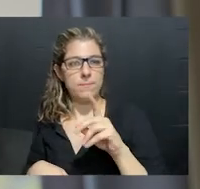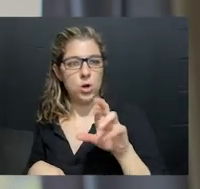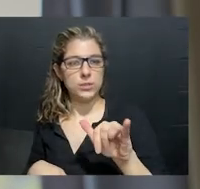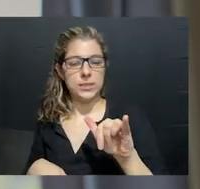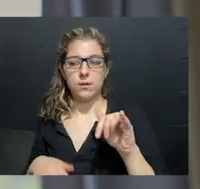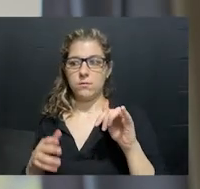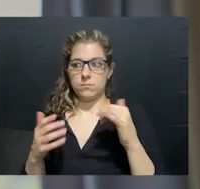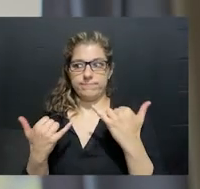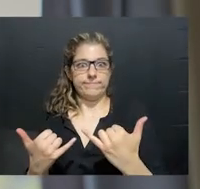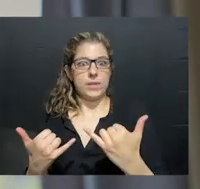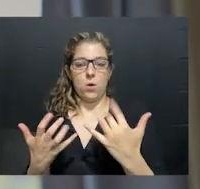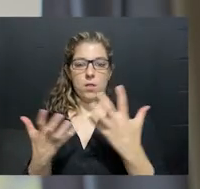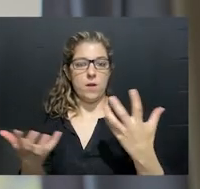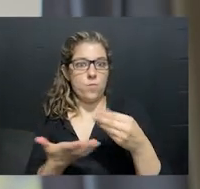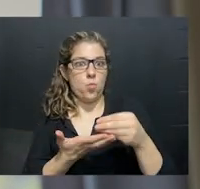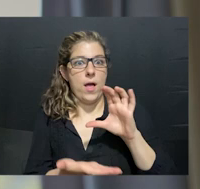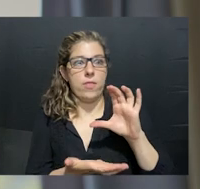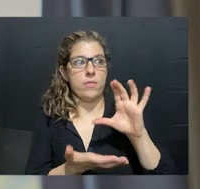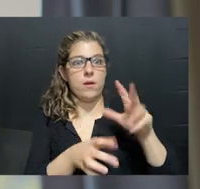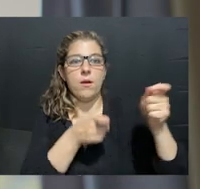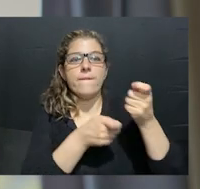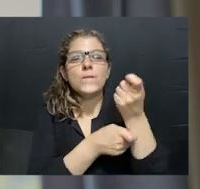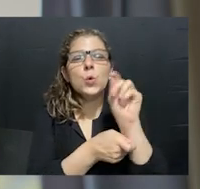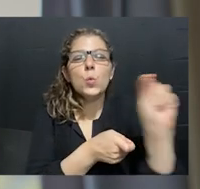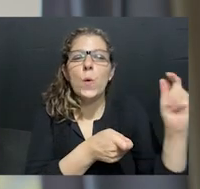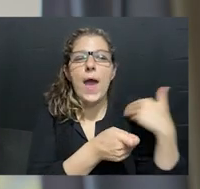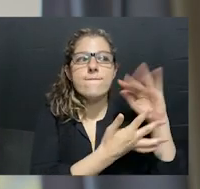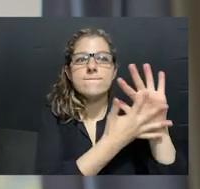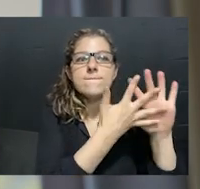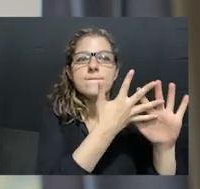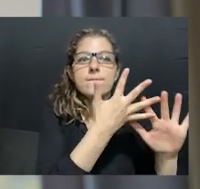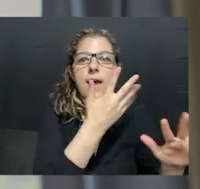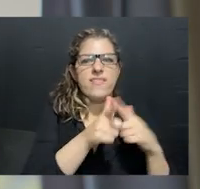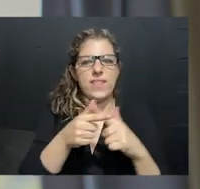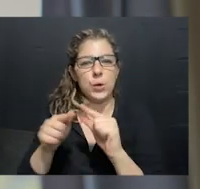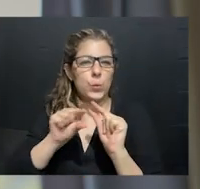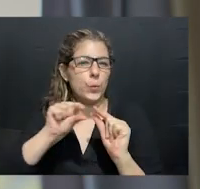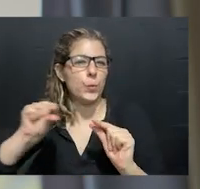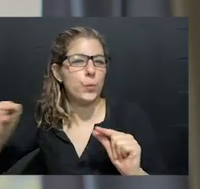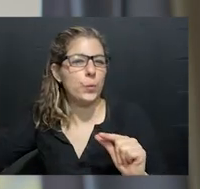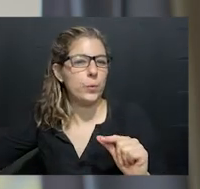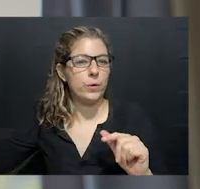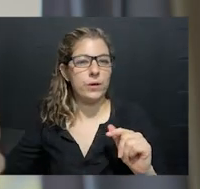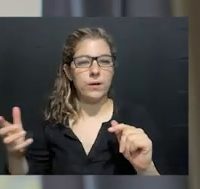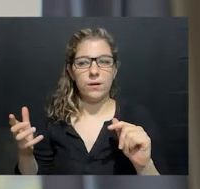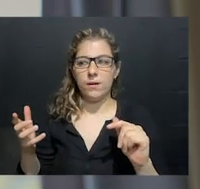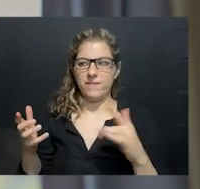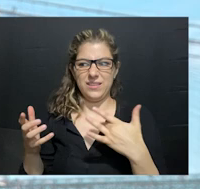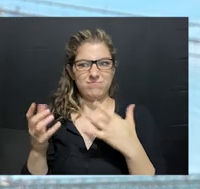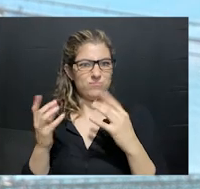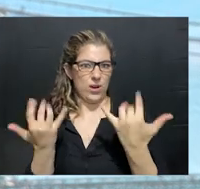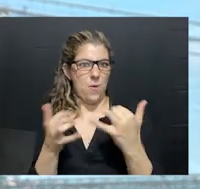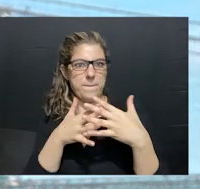immense concentration of wealth in the hands of a few, and the erosion of that basic American dream. And I